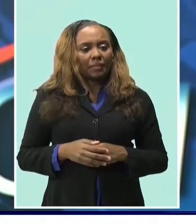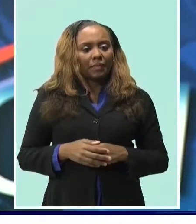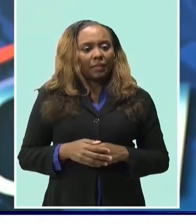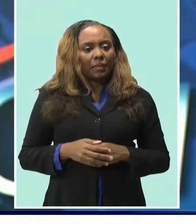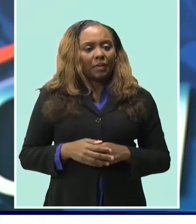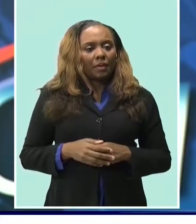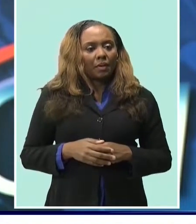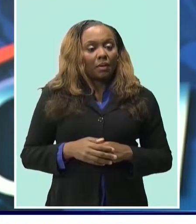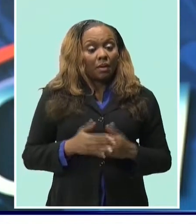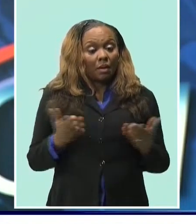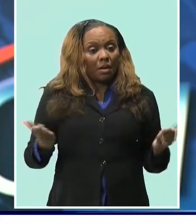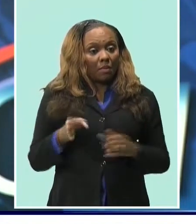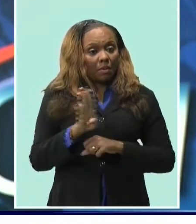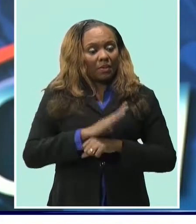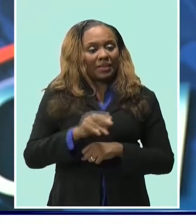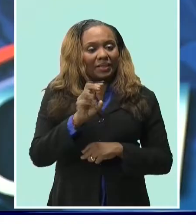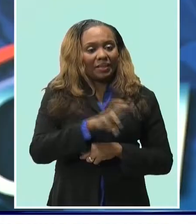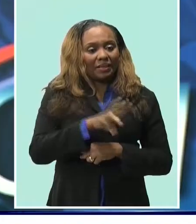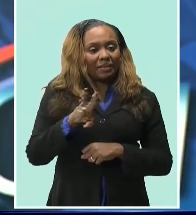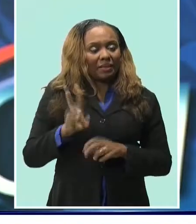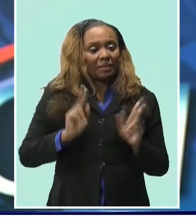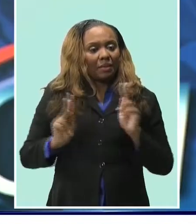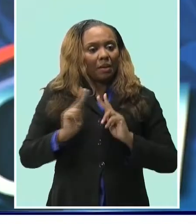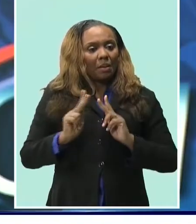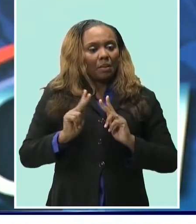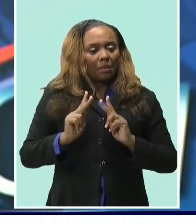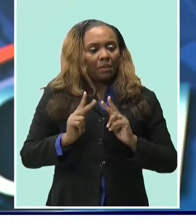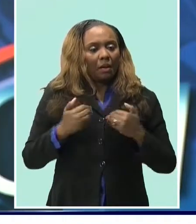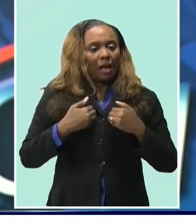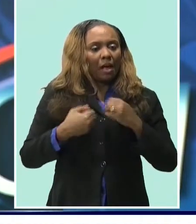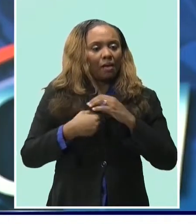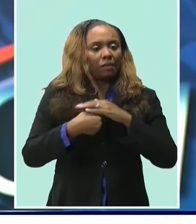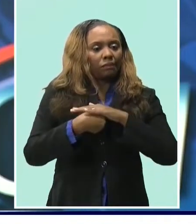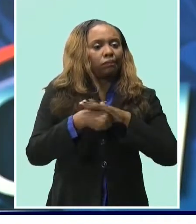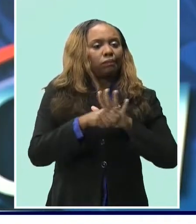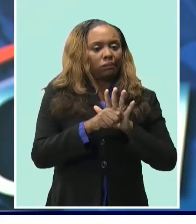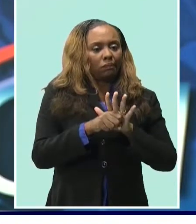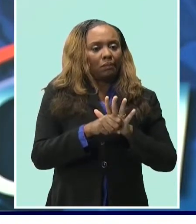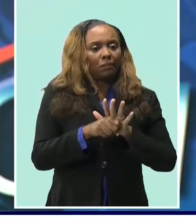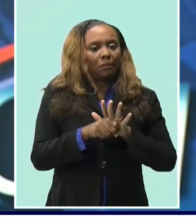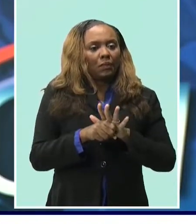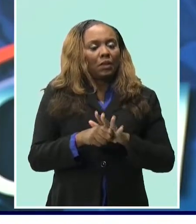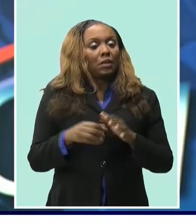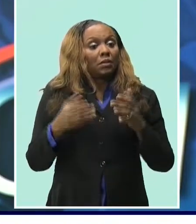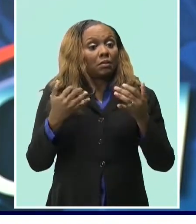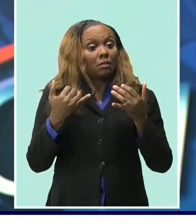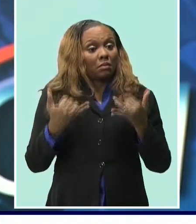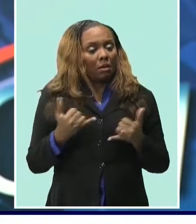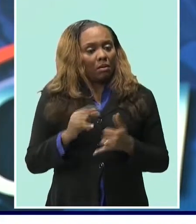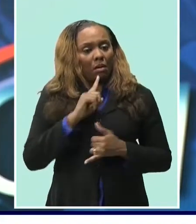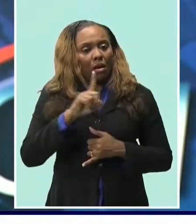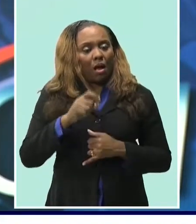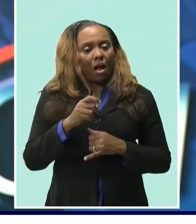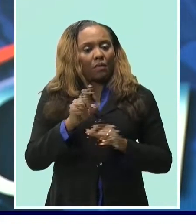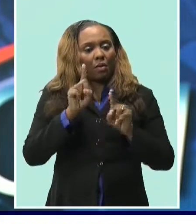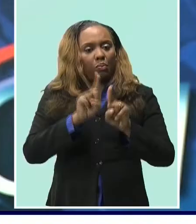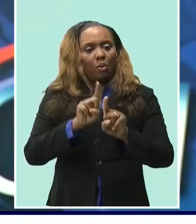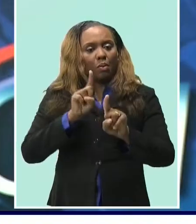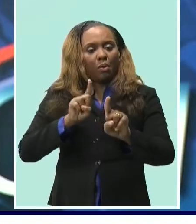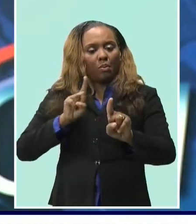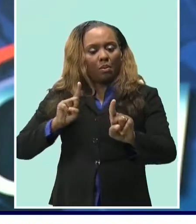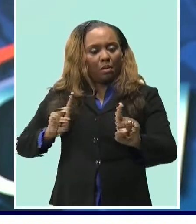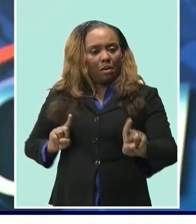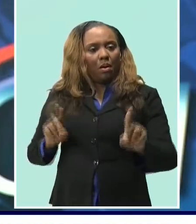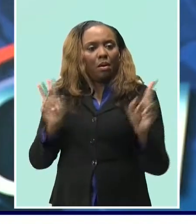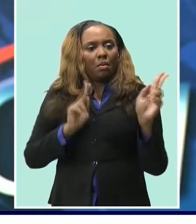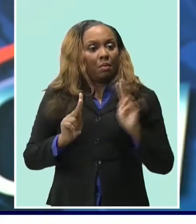of COVID-19 in Barbados. Social distancing is being enforced to try to stop its spread. Working from home is becoming more